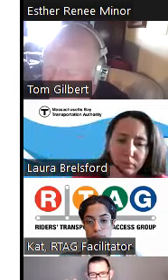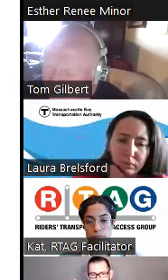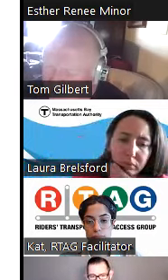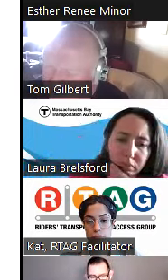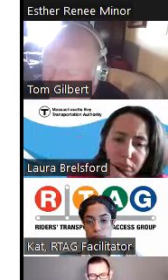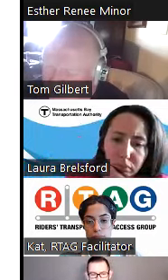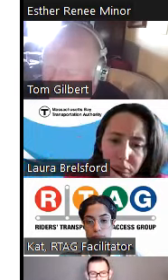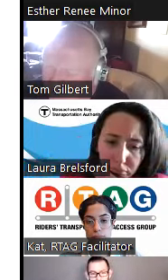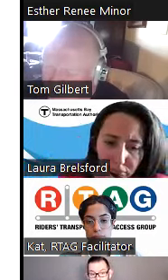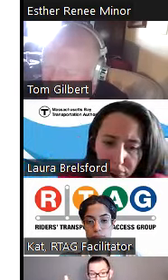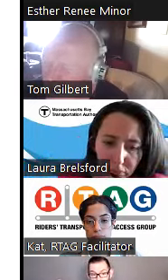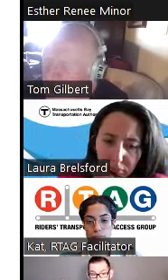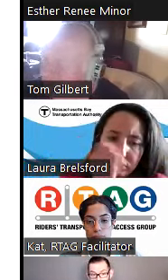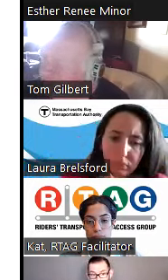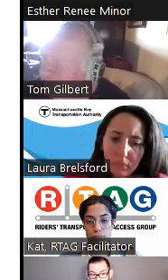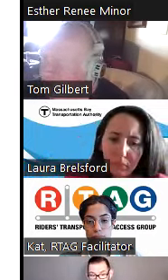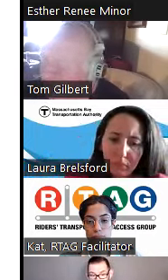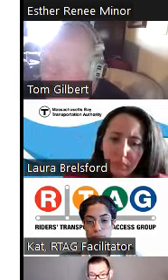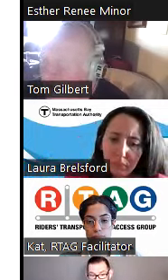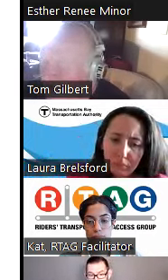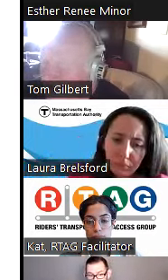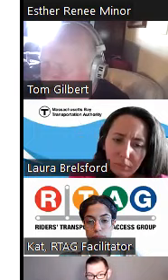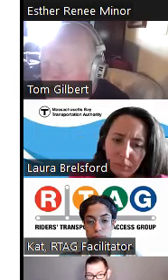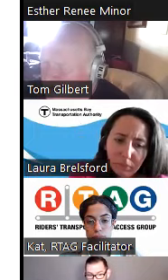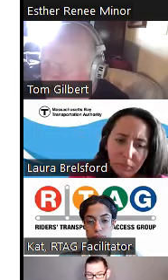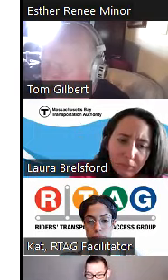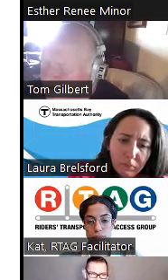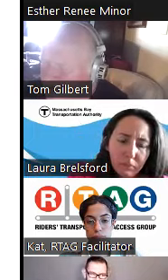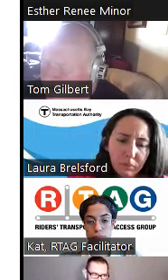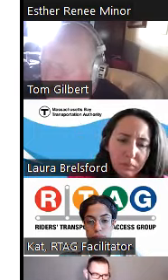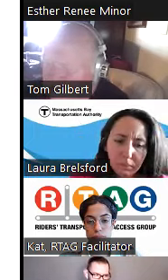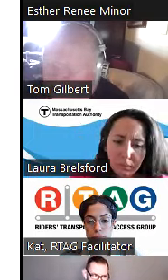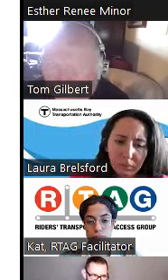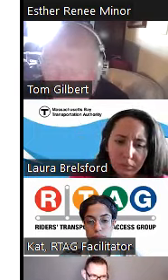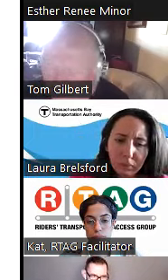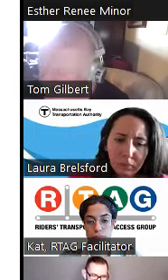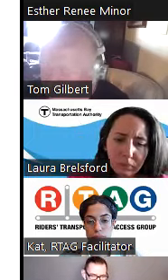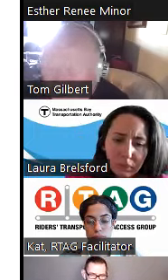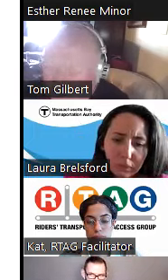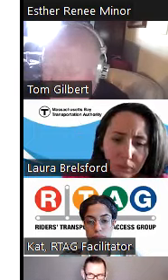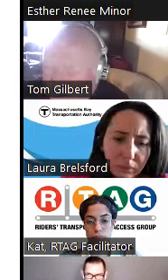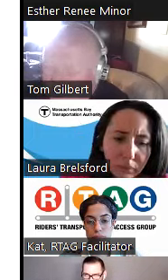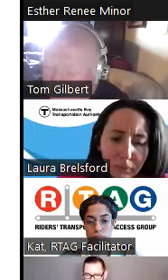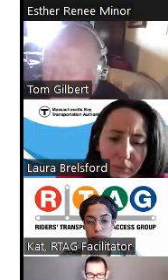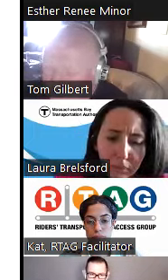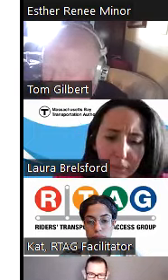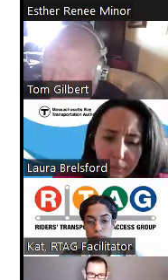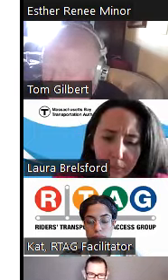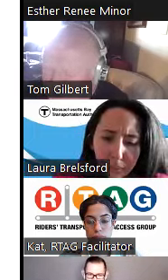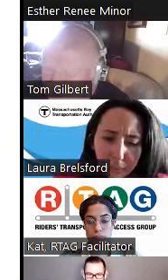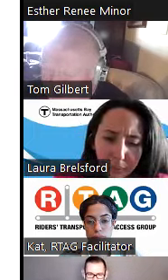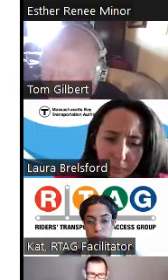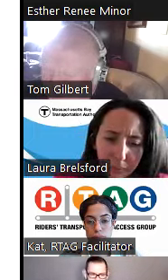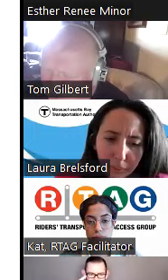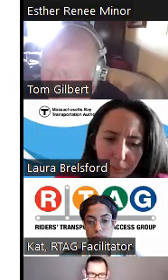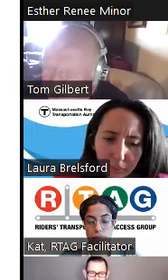Line, it'll do it. It's just not an accurate system. It's just silly. It just doesn't make sense. I wish it